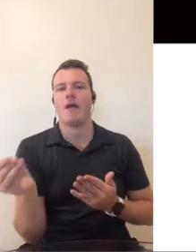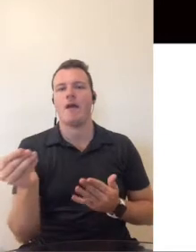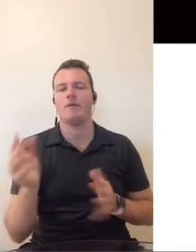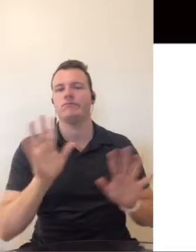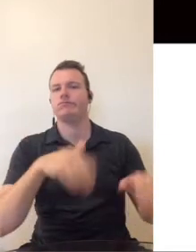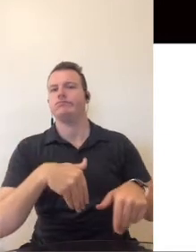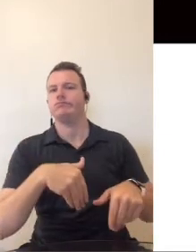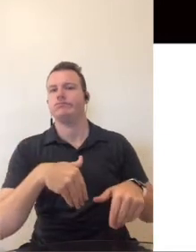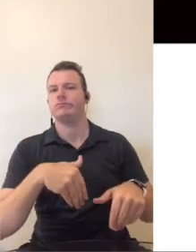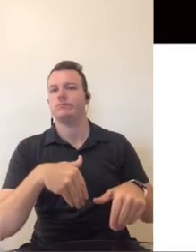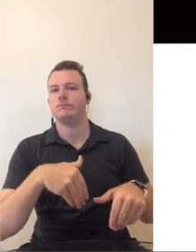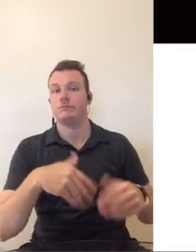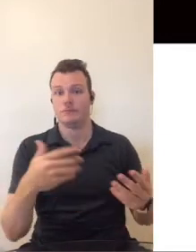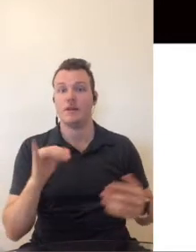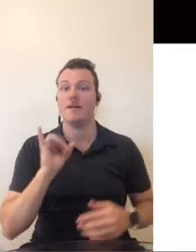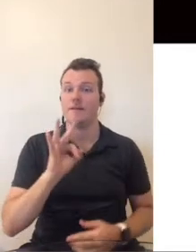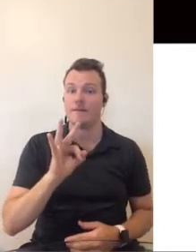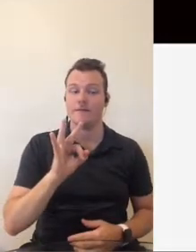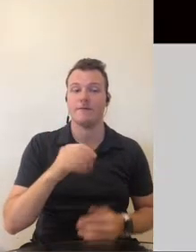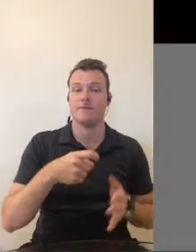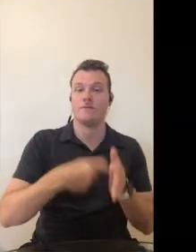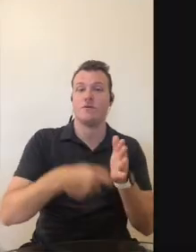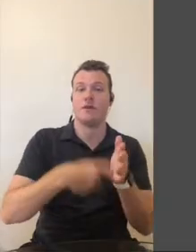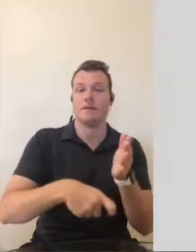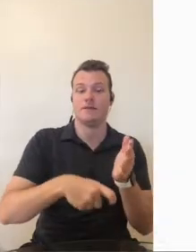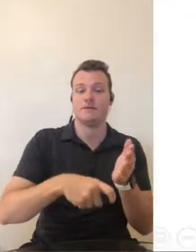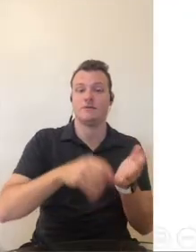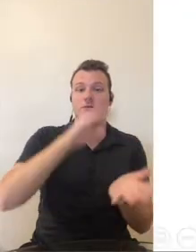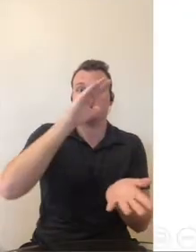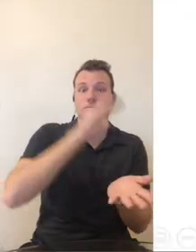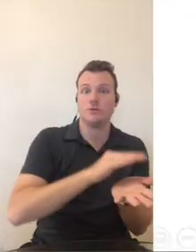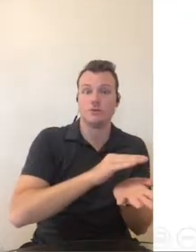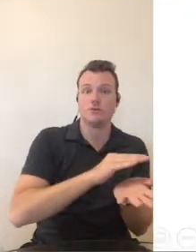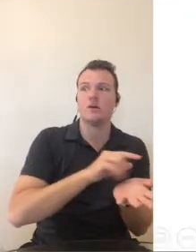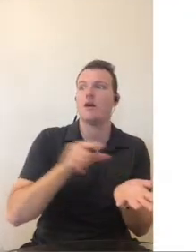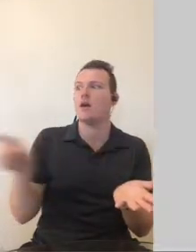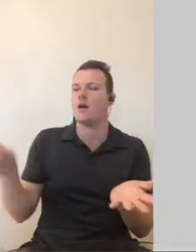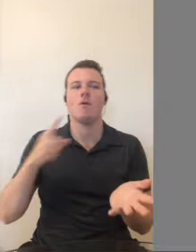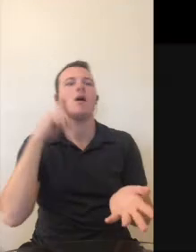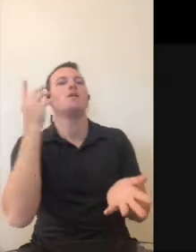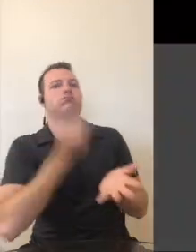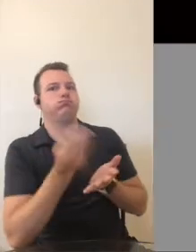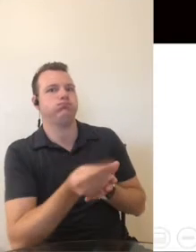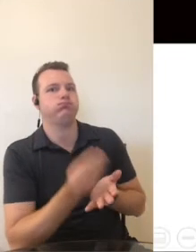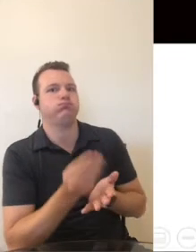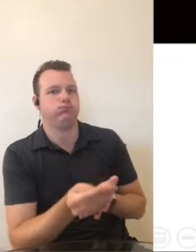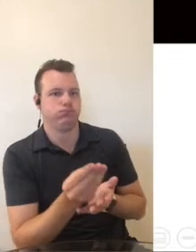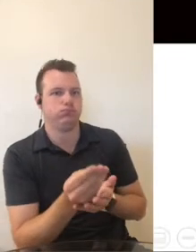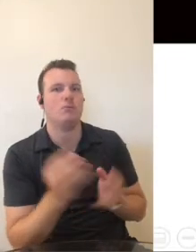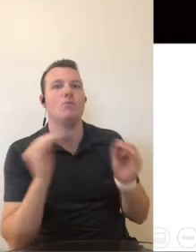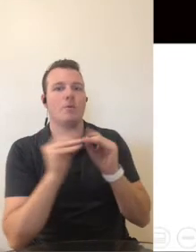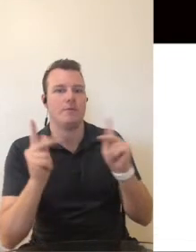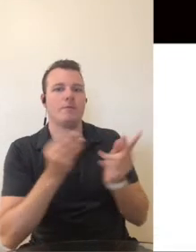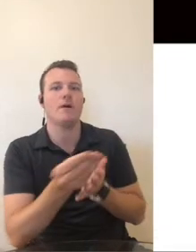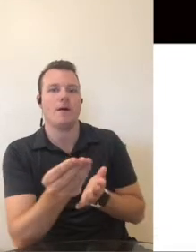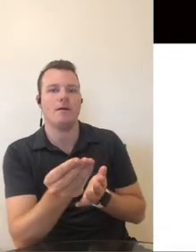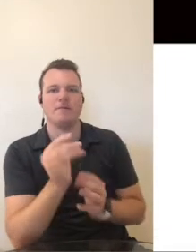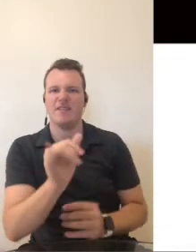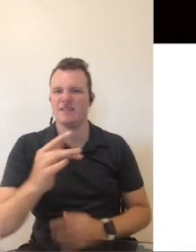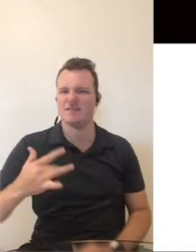demanded. If I reduce my prices, I'm going to gain a large number of individuals in my